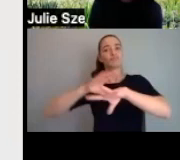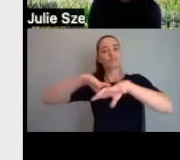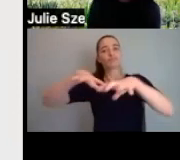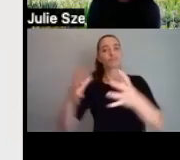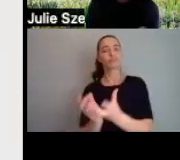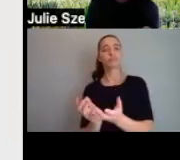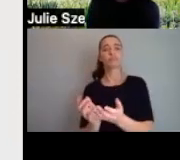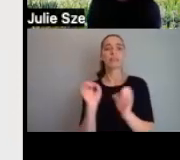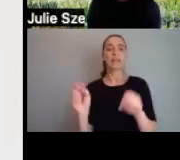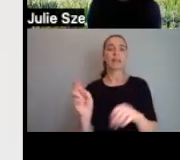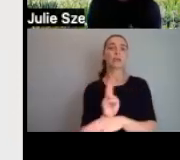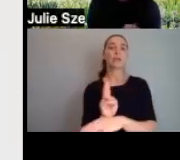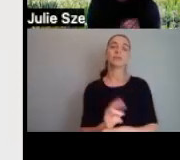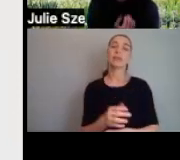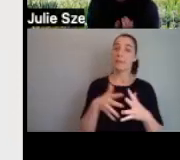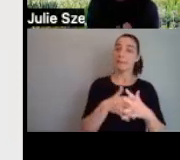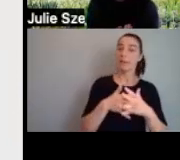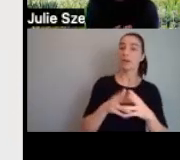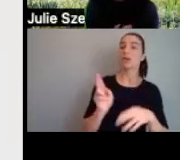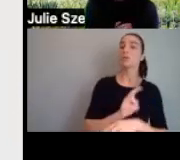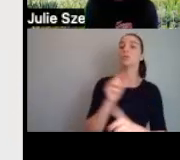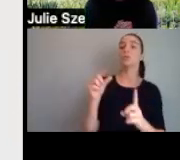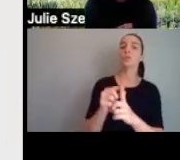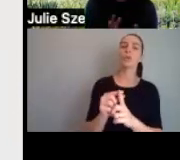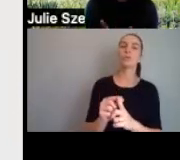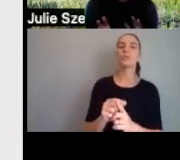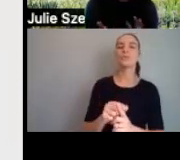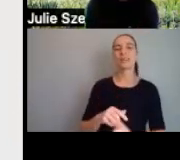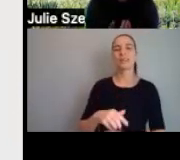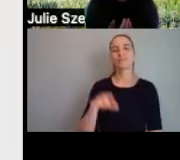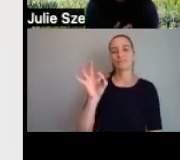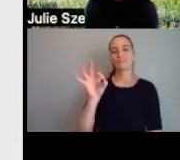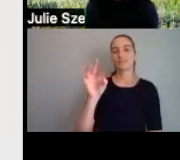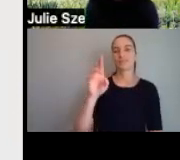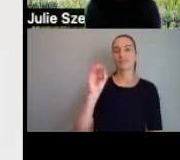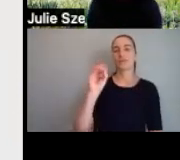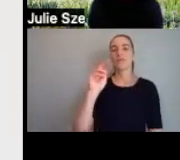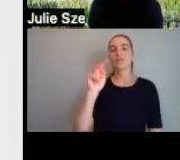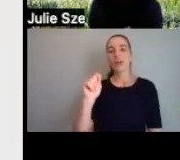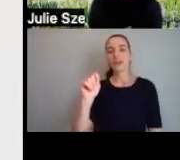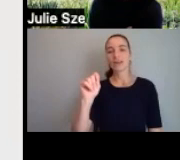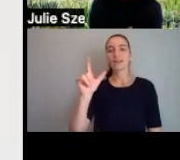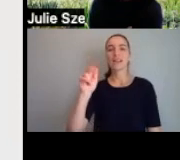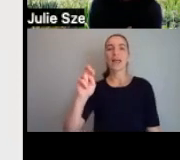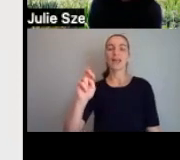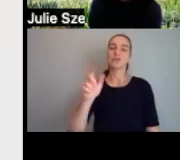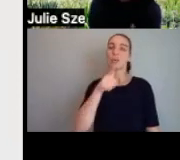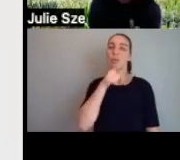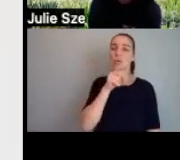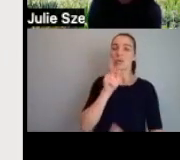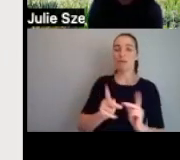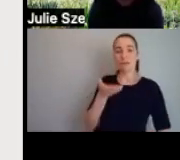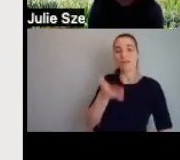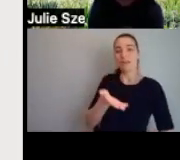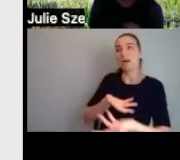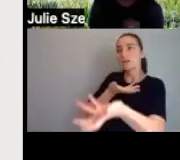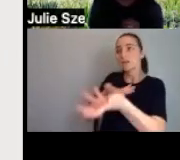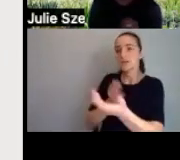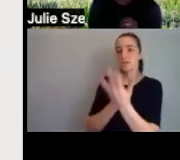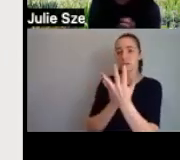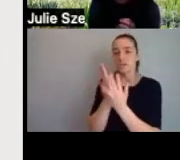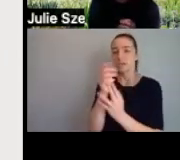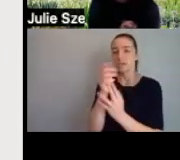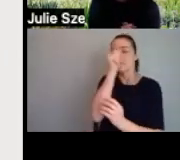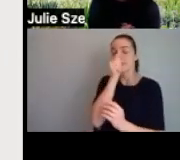within the U.S. use the term frontline and sometimes frontline fence line, um, in order to foreground how issues of race, class,